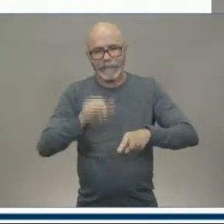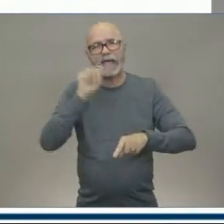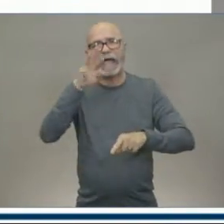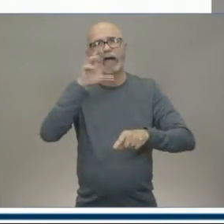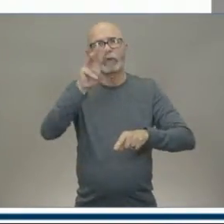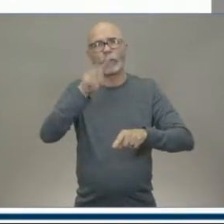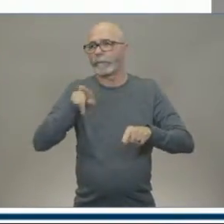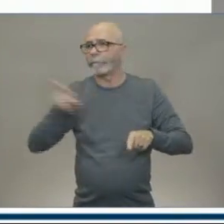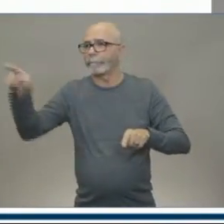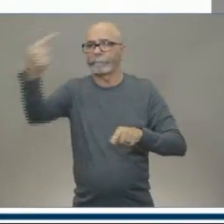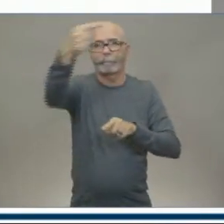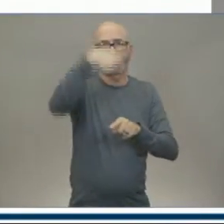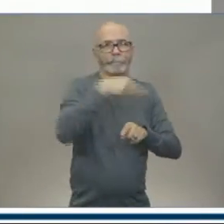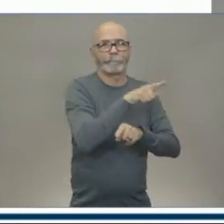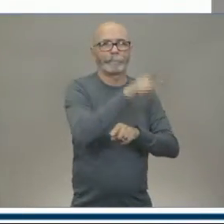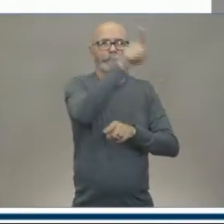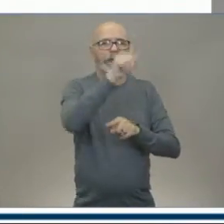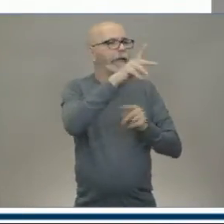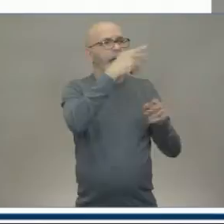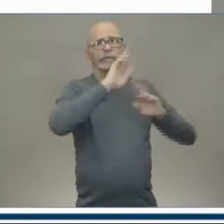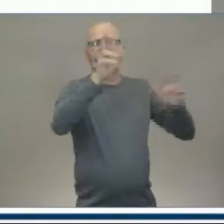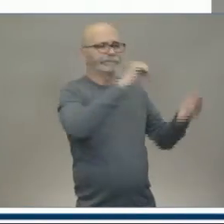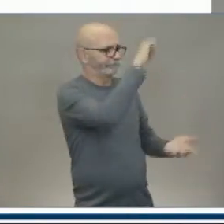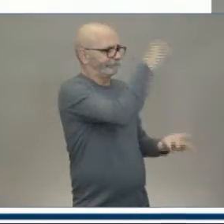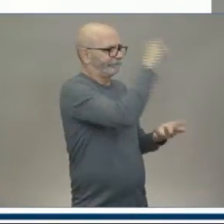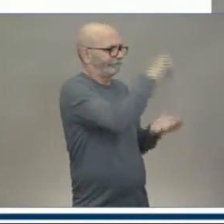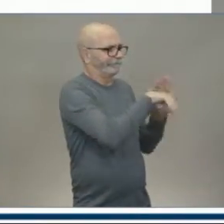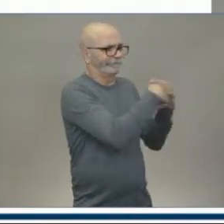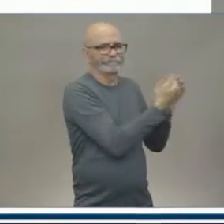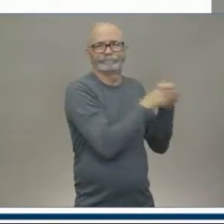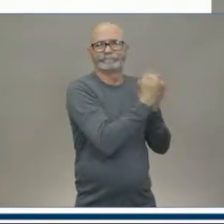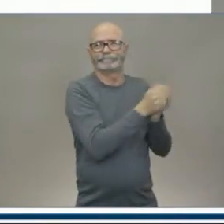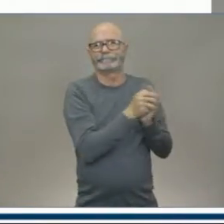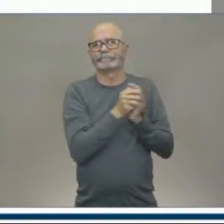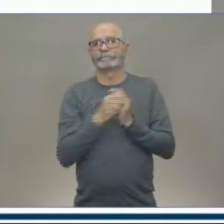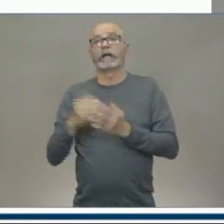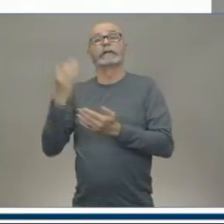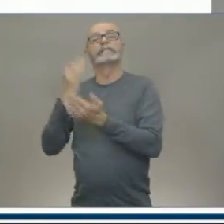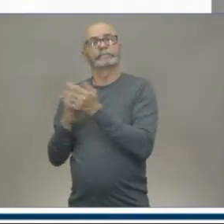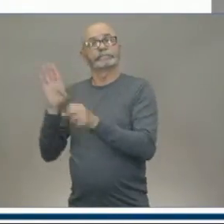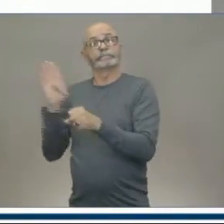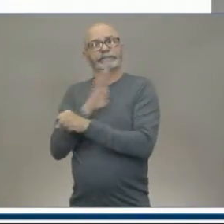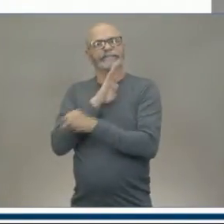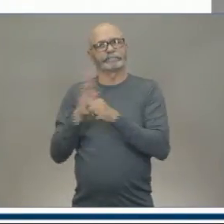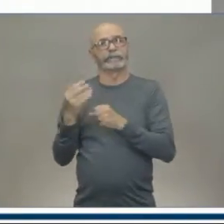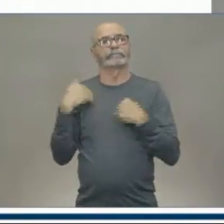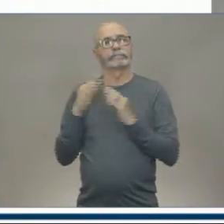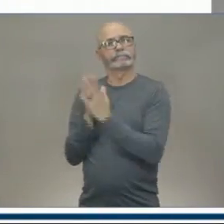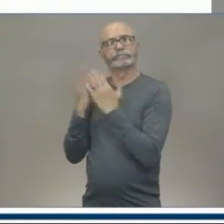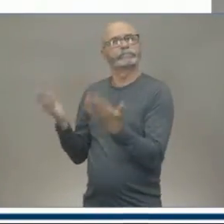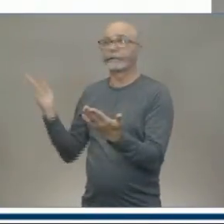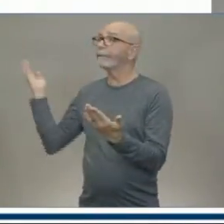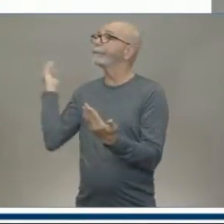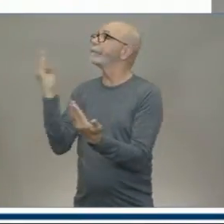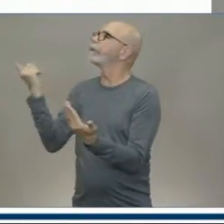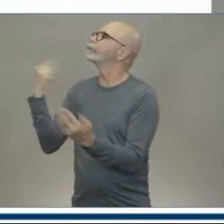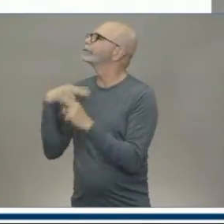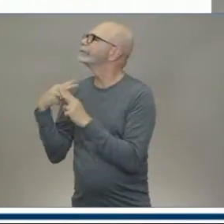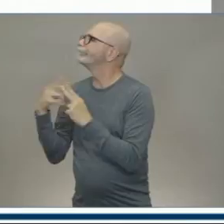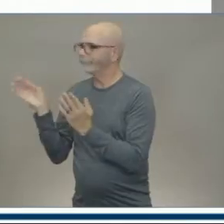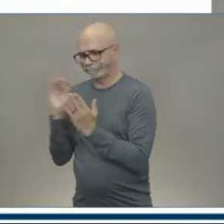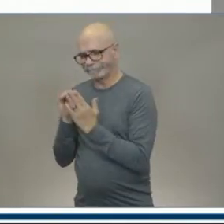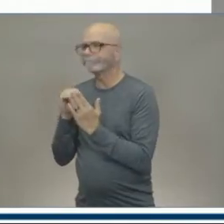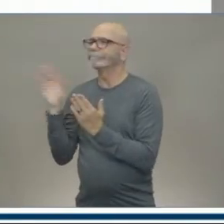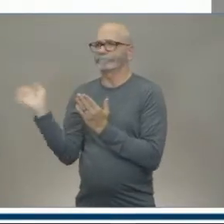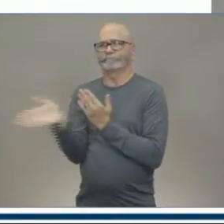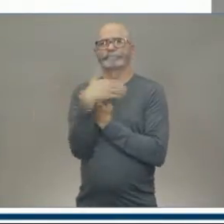hand washing. A number of businesses are already collecting guest registers. People to come, like we're announcing for the restaurants.